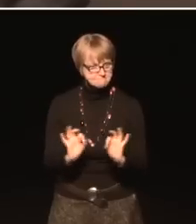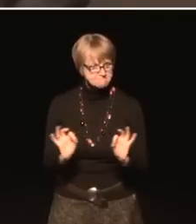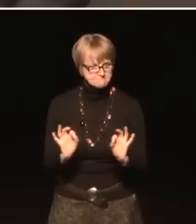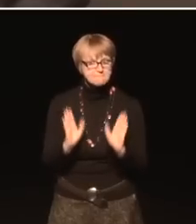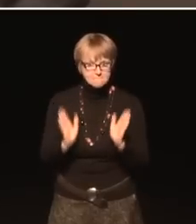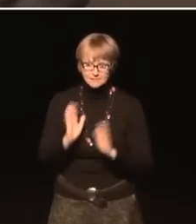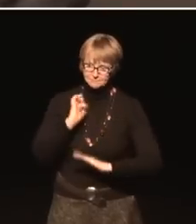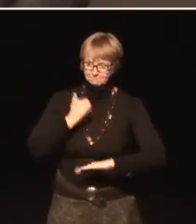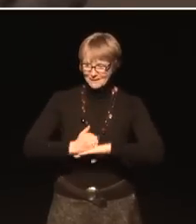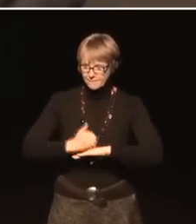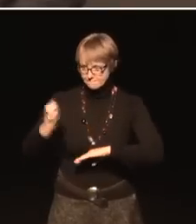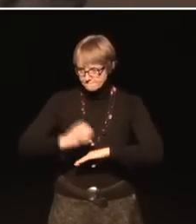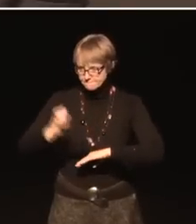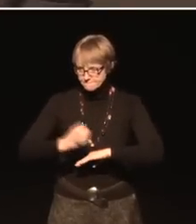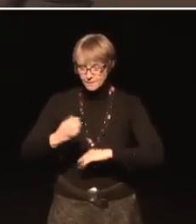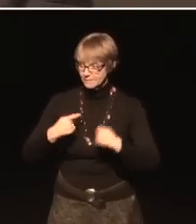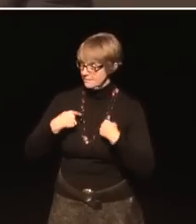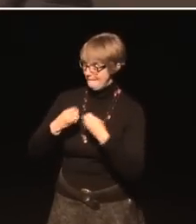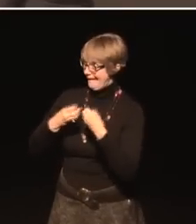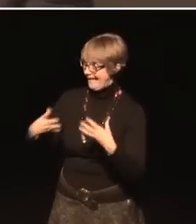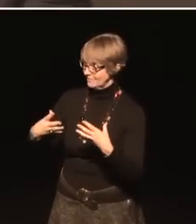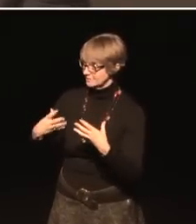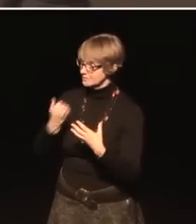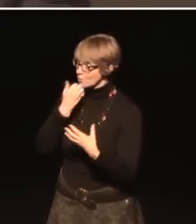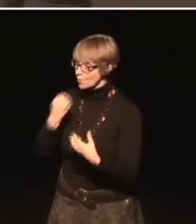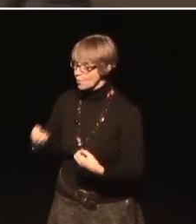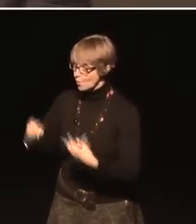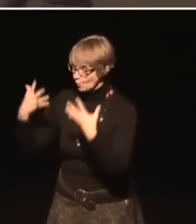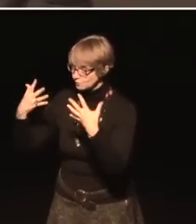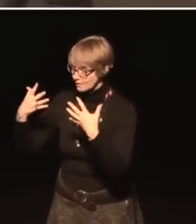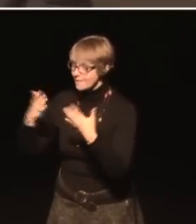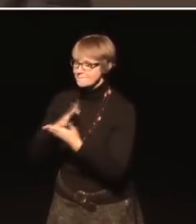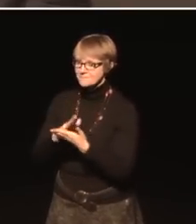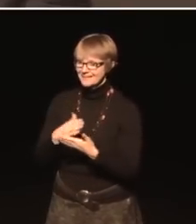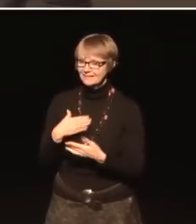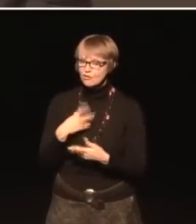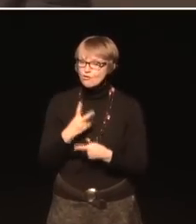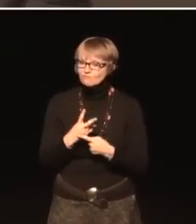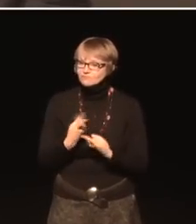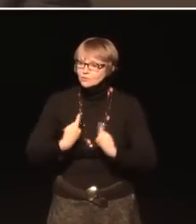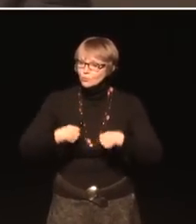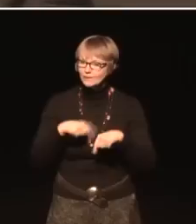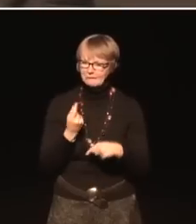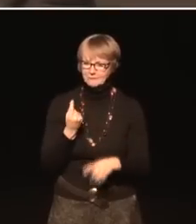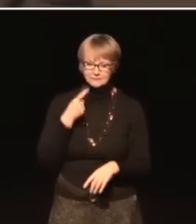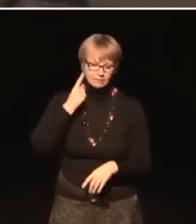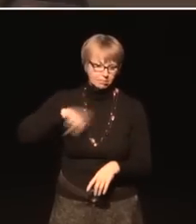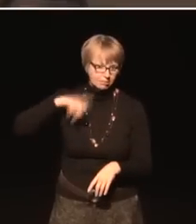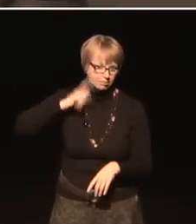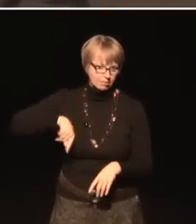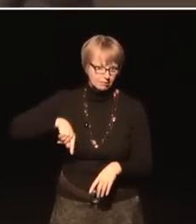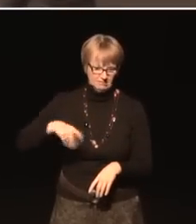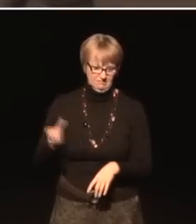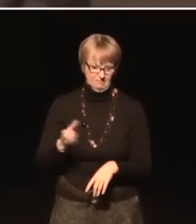But because they're not imposed, quite often they're not adhered to. And I think, in as pragmatic a way, we as